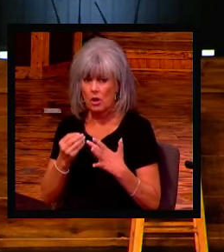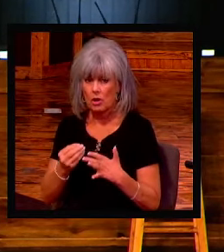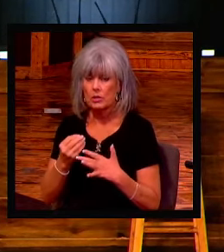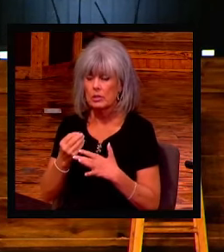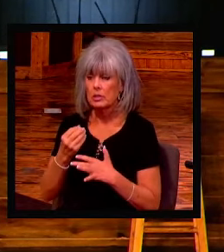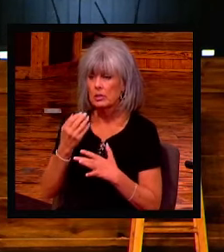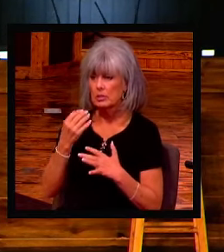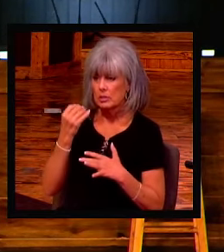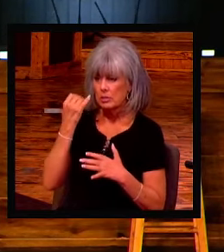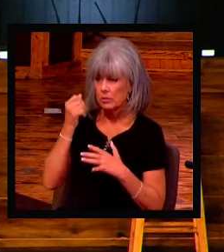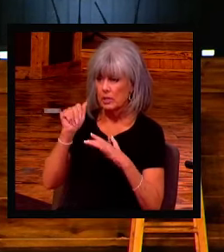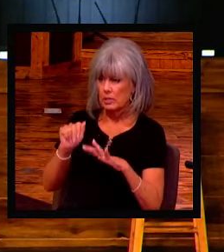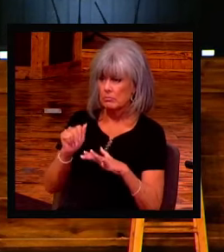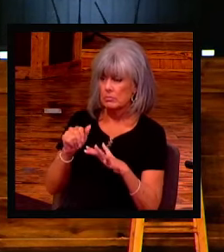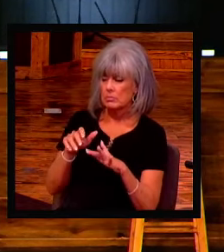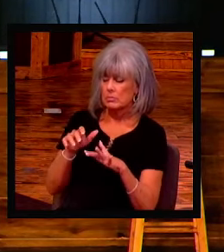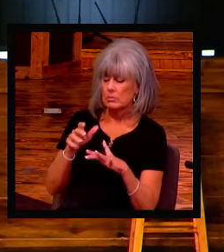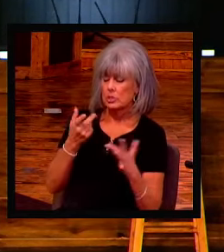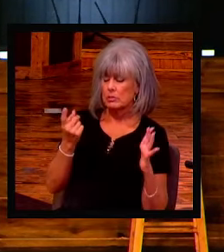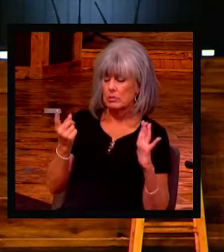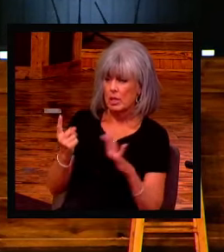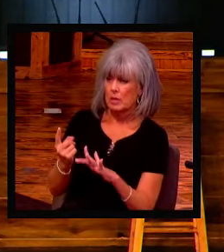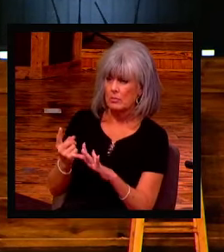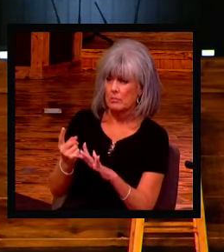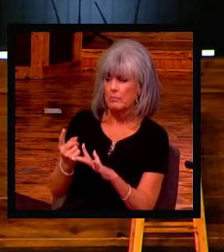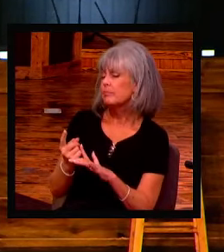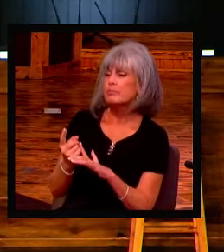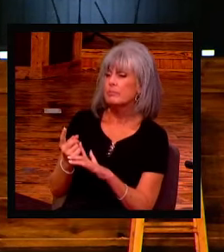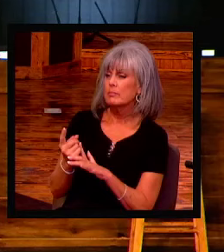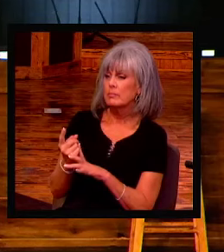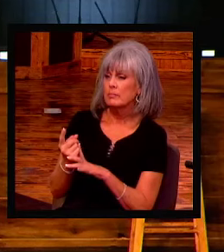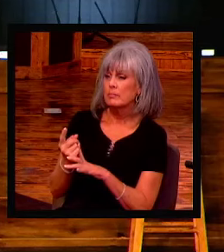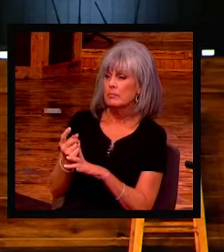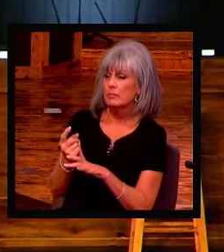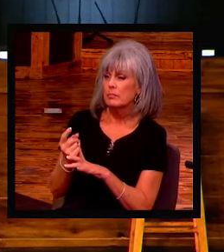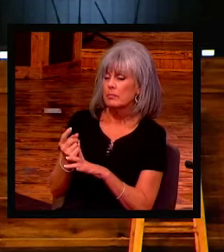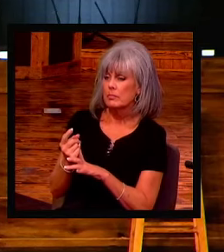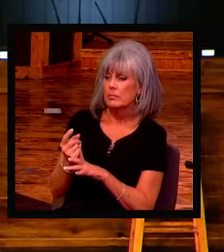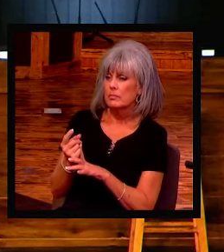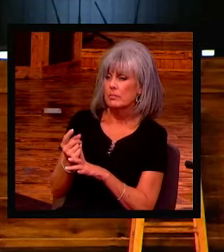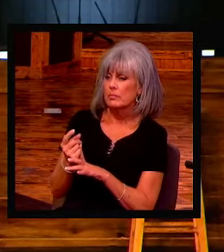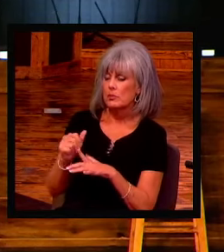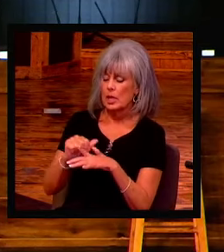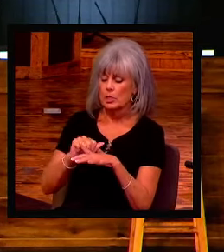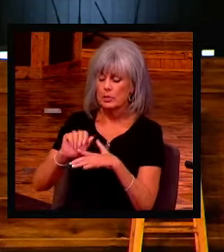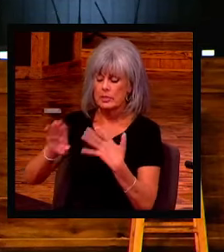keep doing something. And so she came and doing exercising